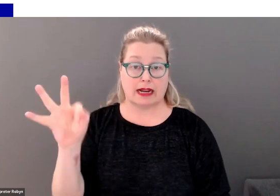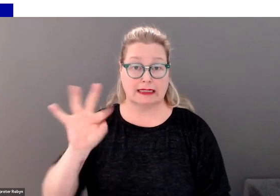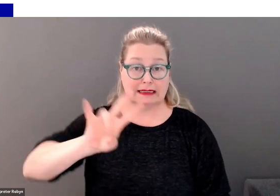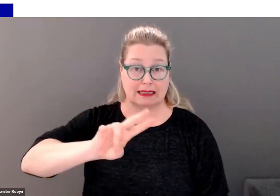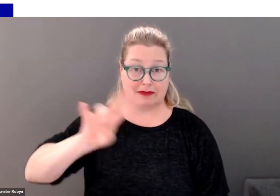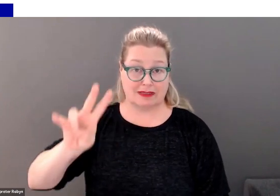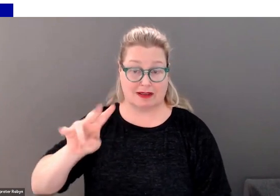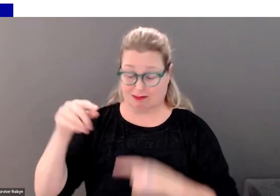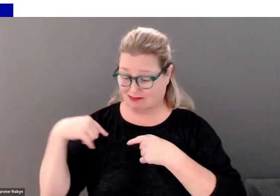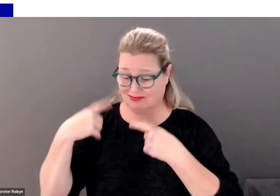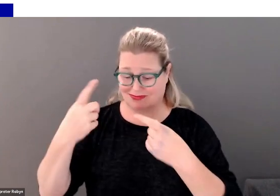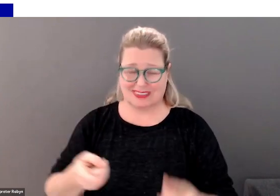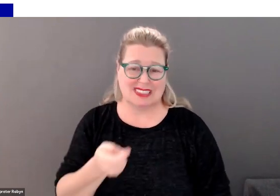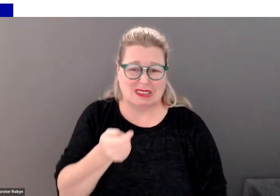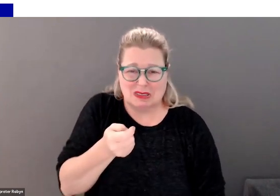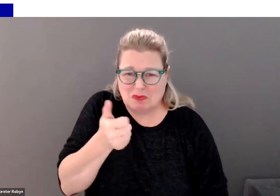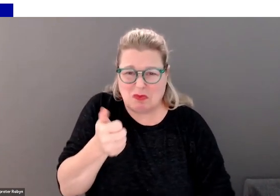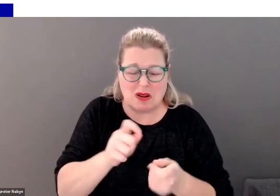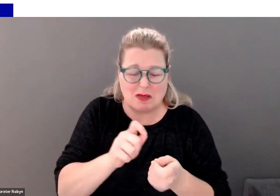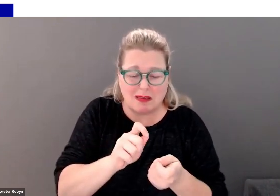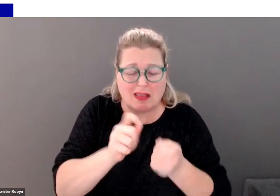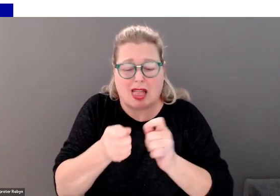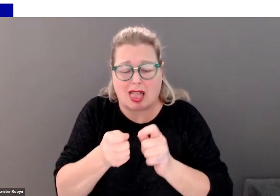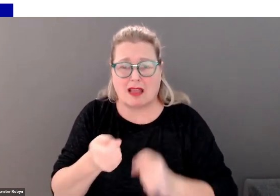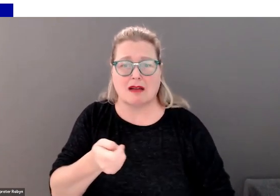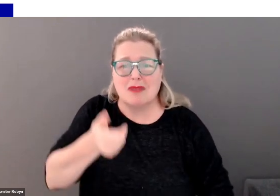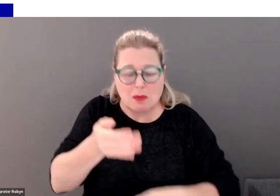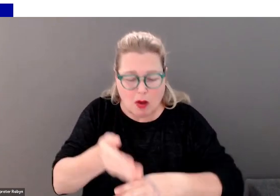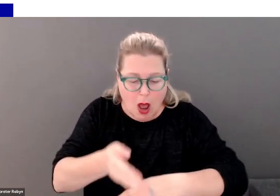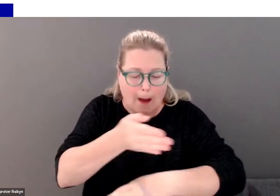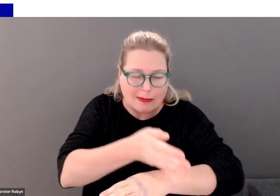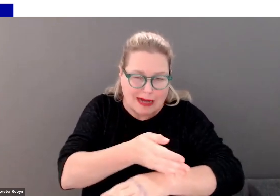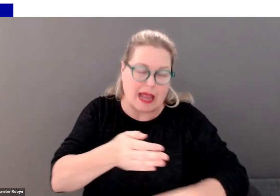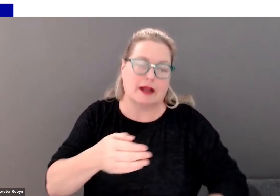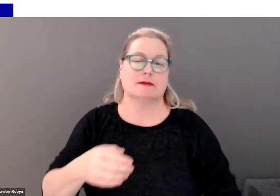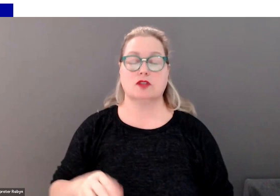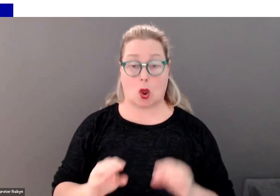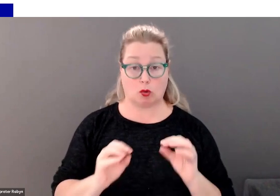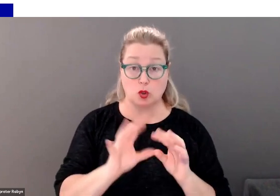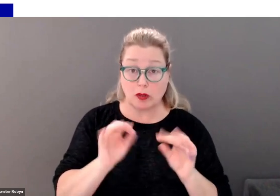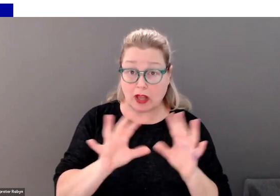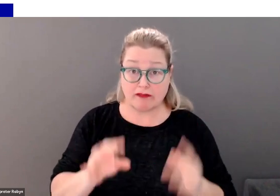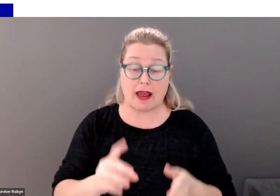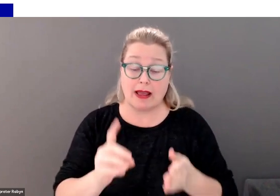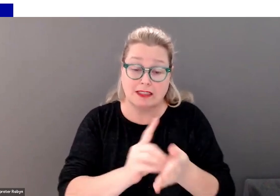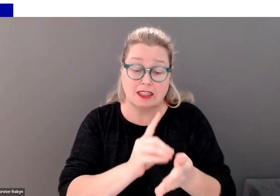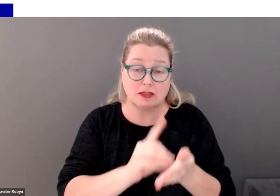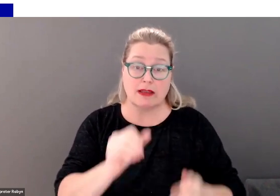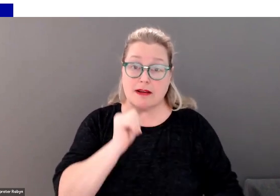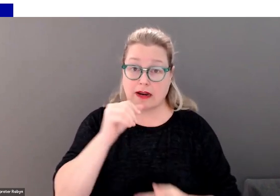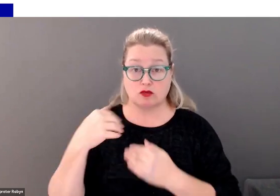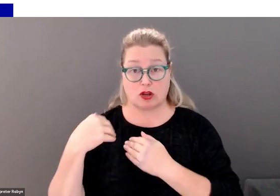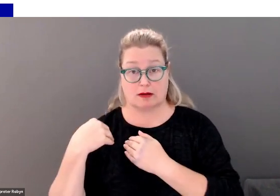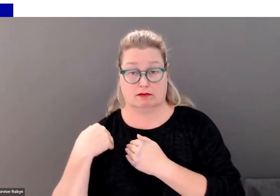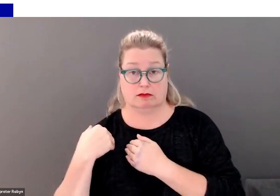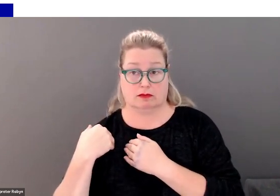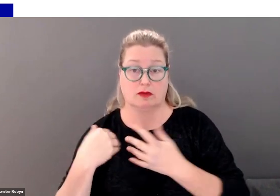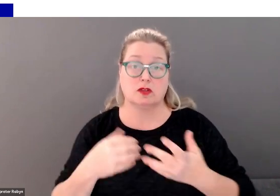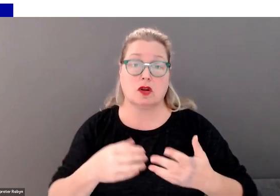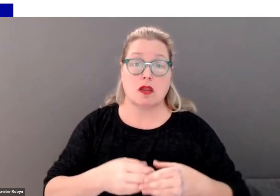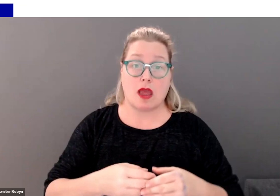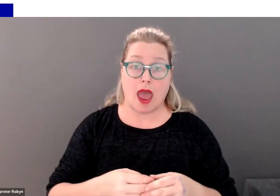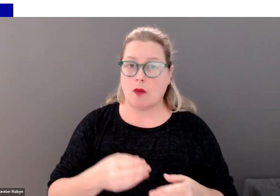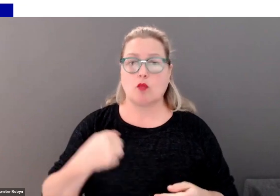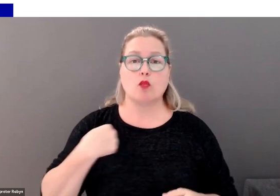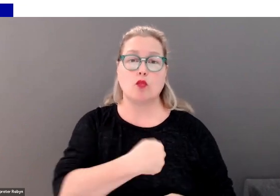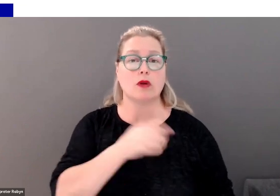these regulations since then. So in order to clarify disability non-discrimination obligations and address issues that have emerged in